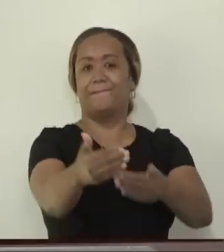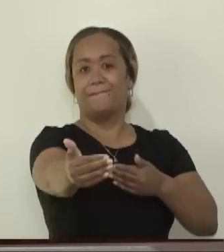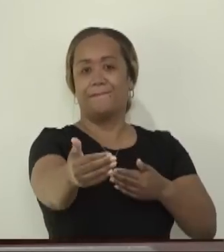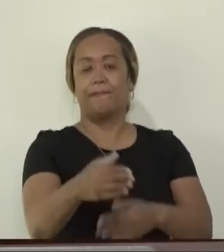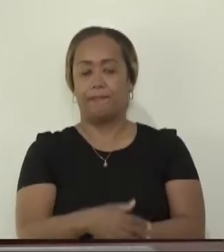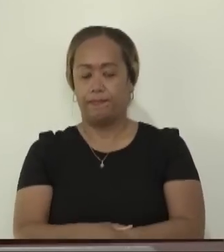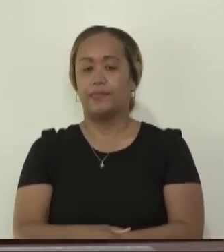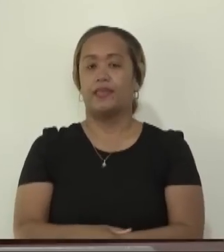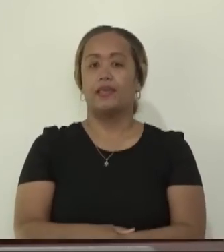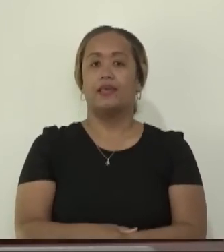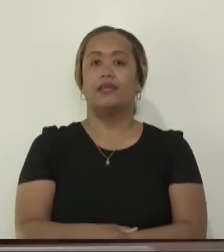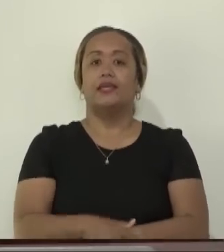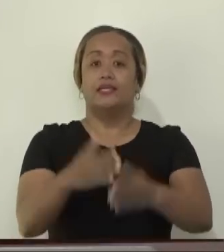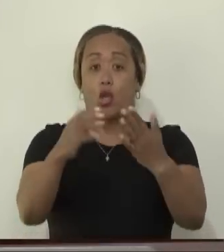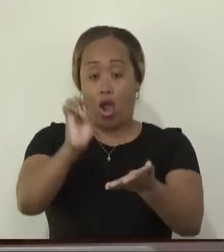The current state of the economy.